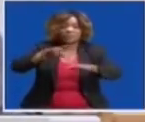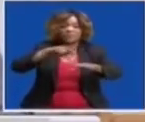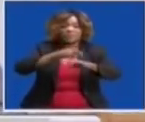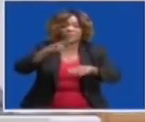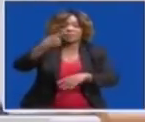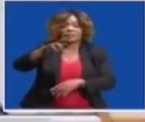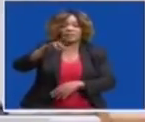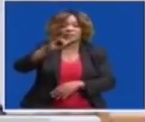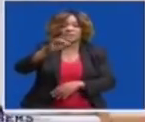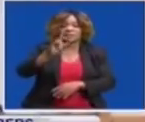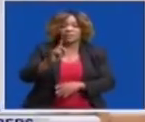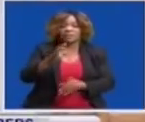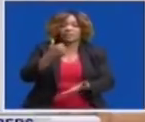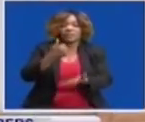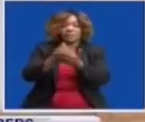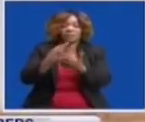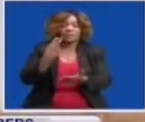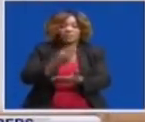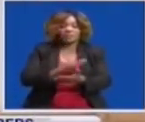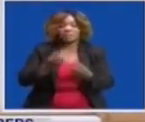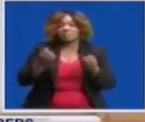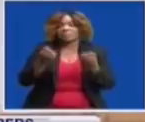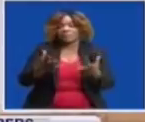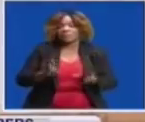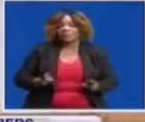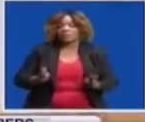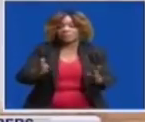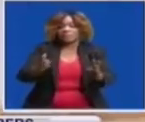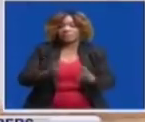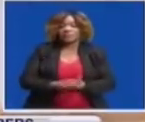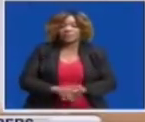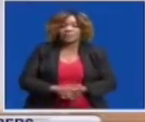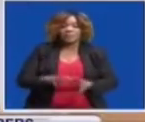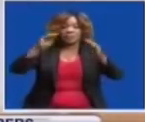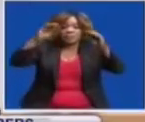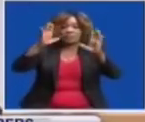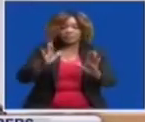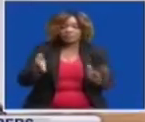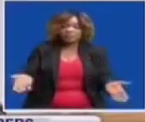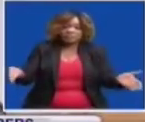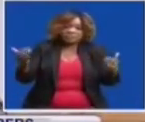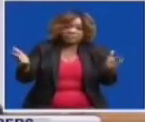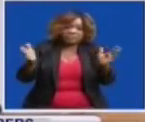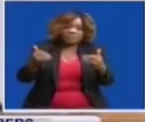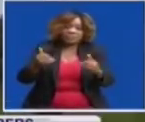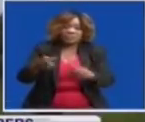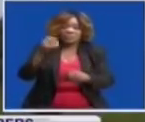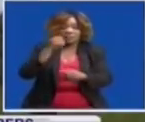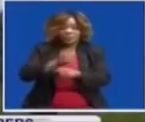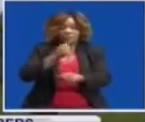helpful. It will help us in many ways. One, it will also encourage teachers to come and work in this rural